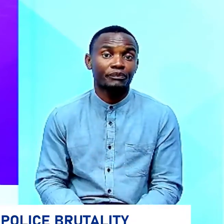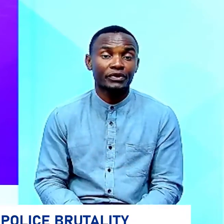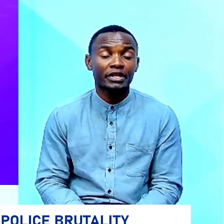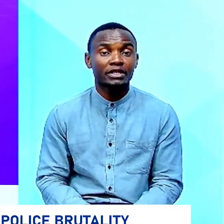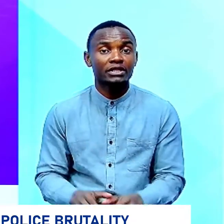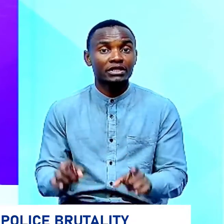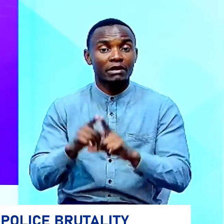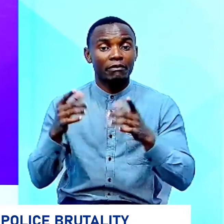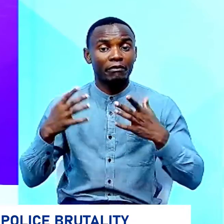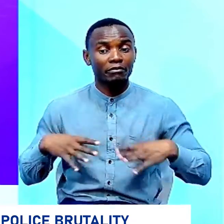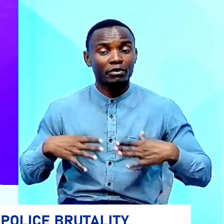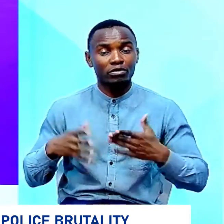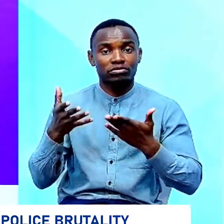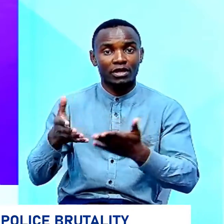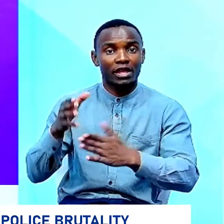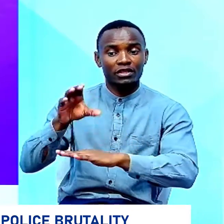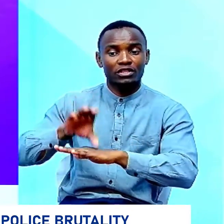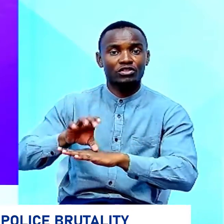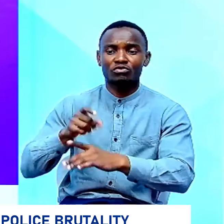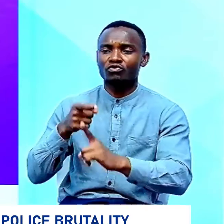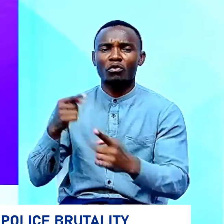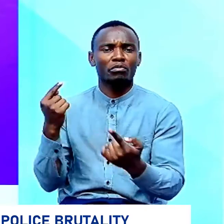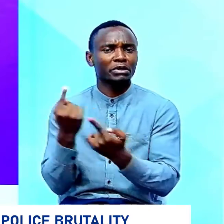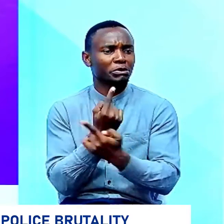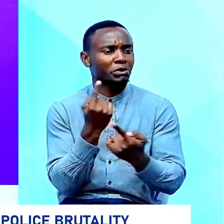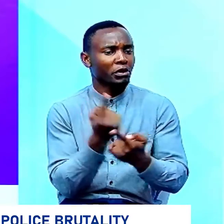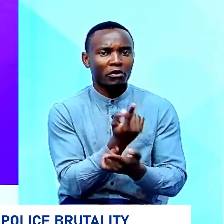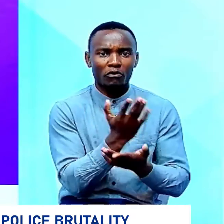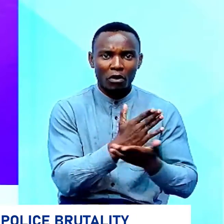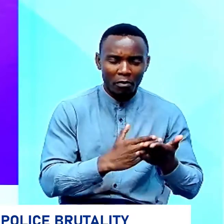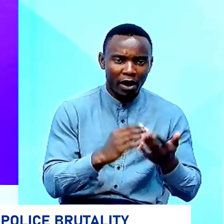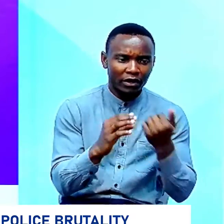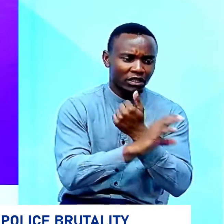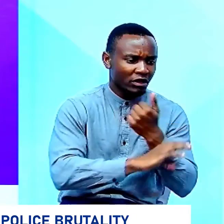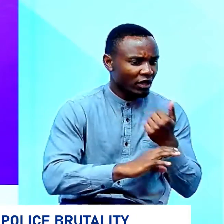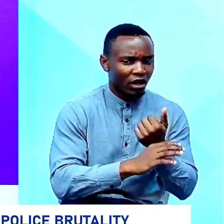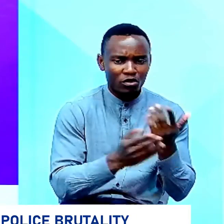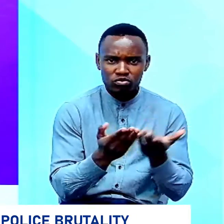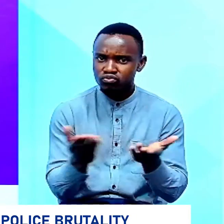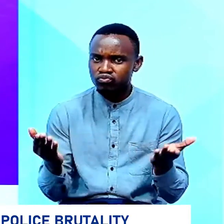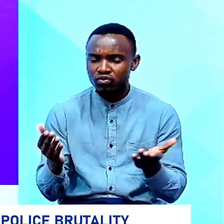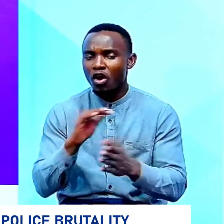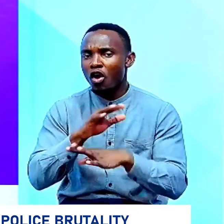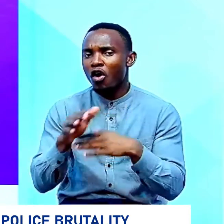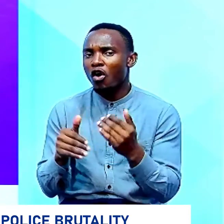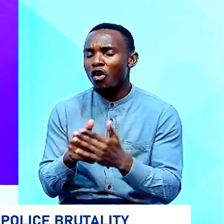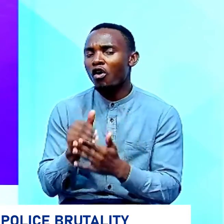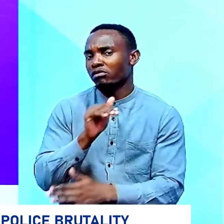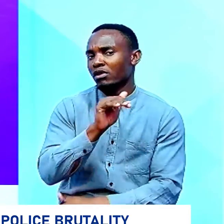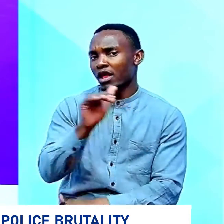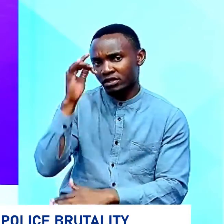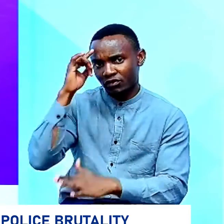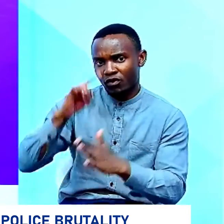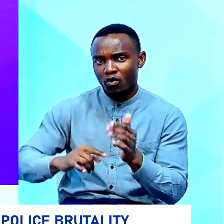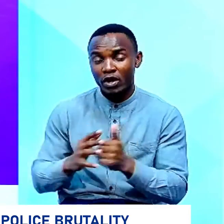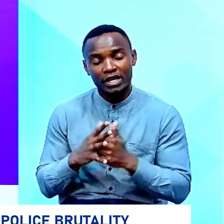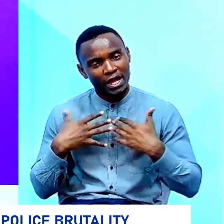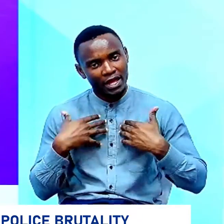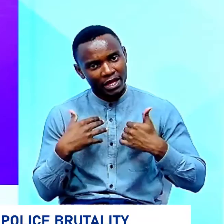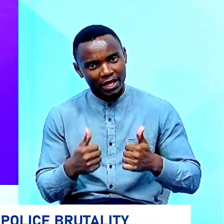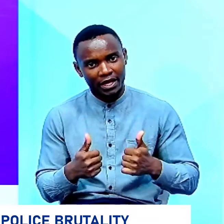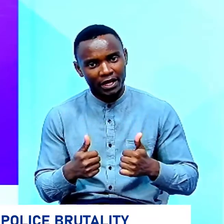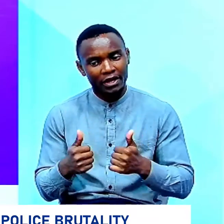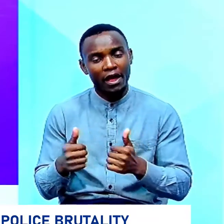in the church came from different parts of the country, all calling for healing, accountability,